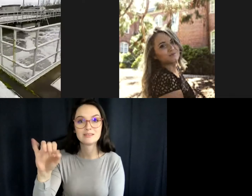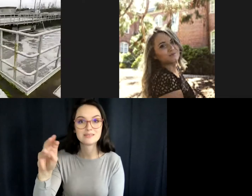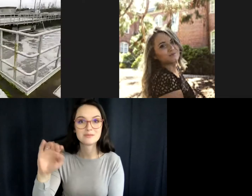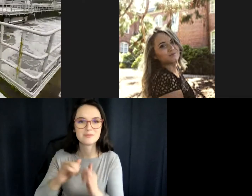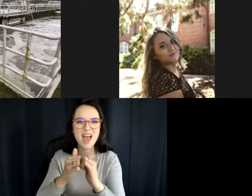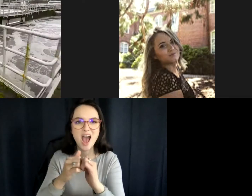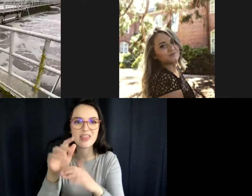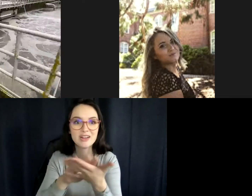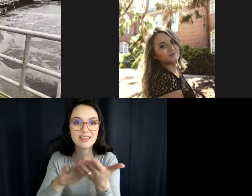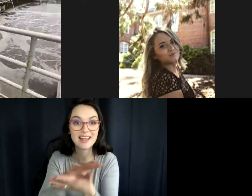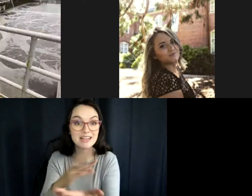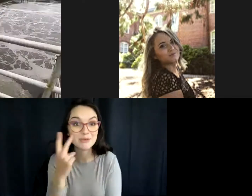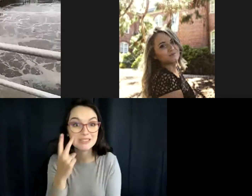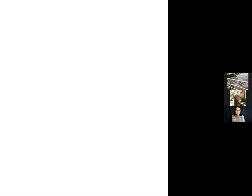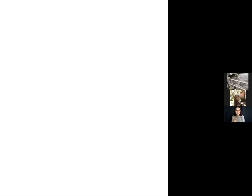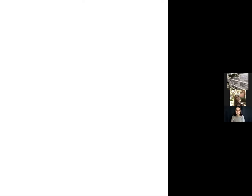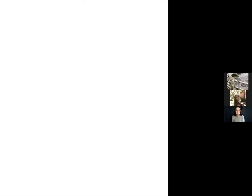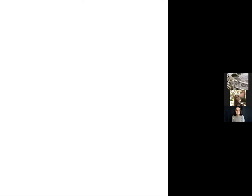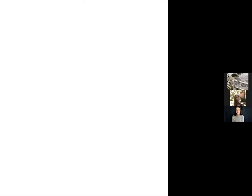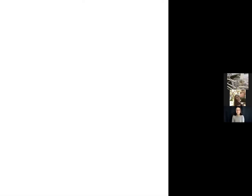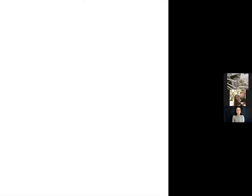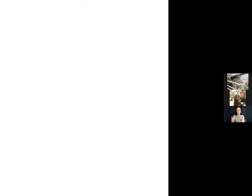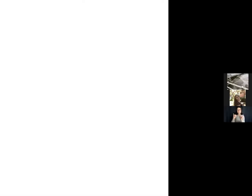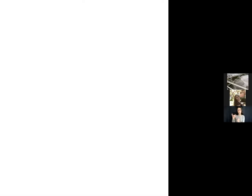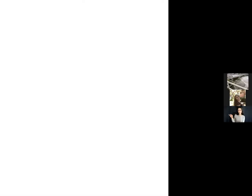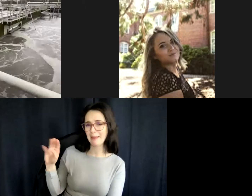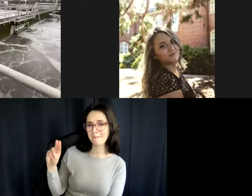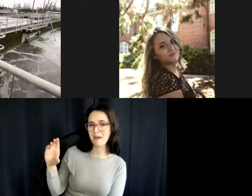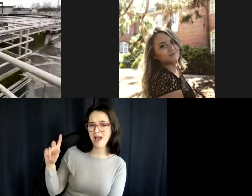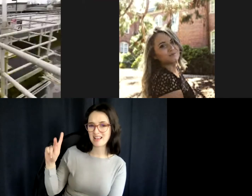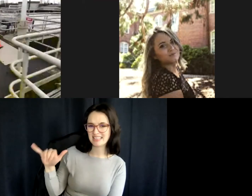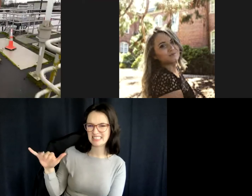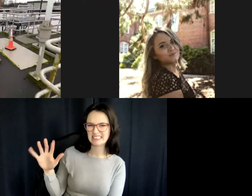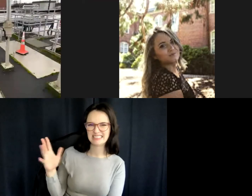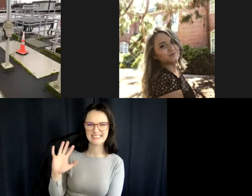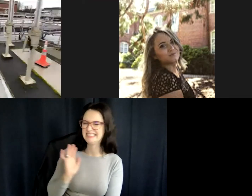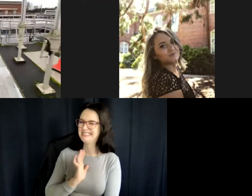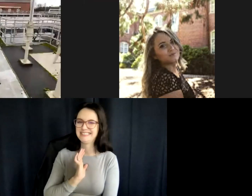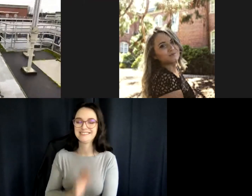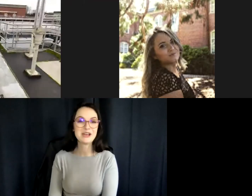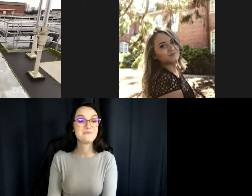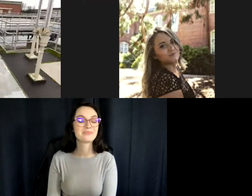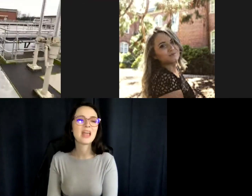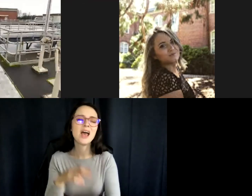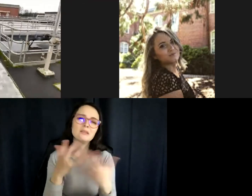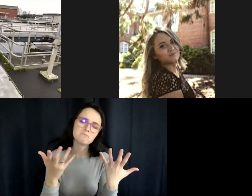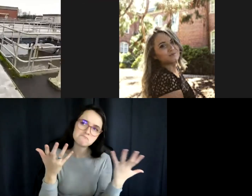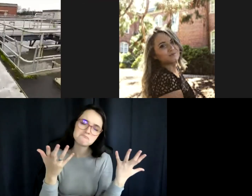microorganisms. Yeah. So these are found in, you know, they're not something we Okay. produce synthetically, they are natural.